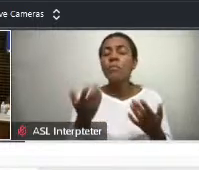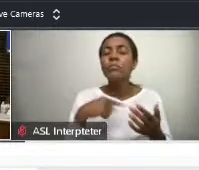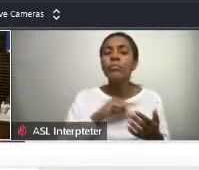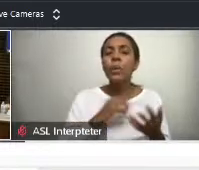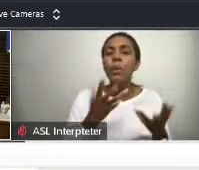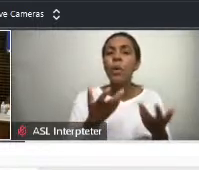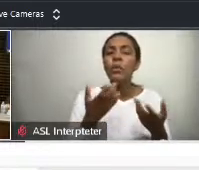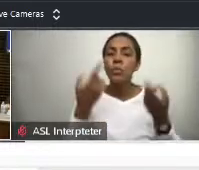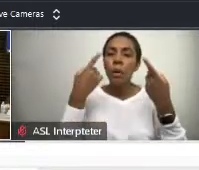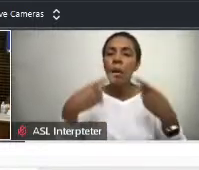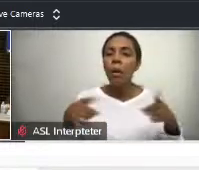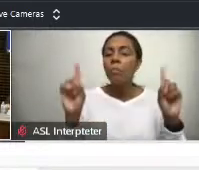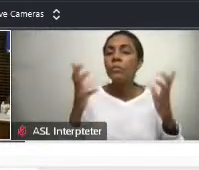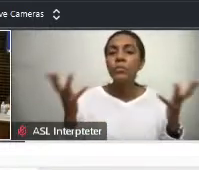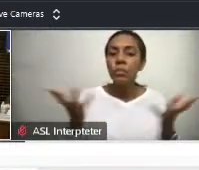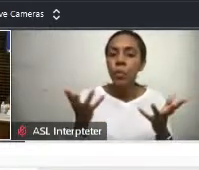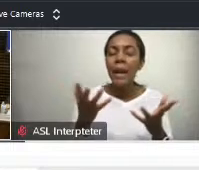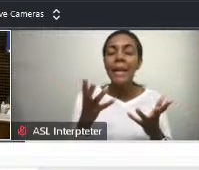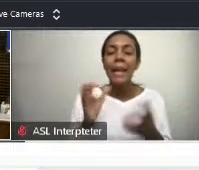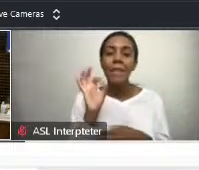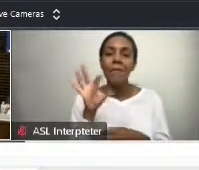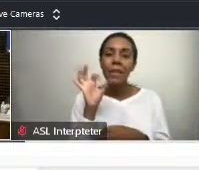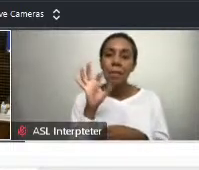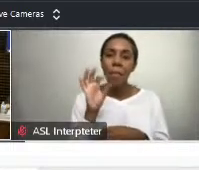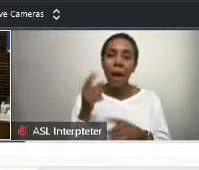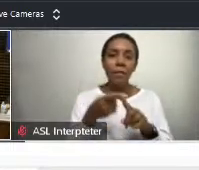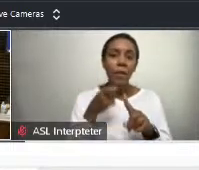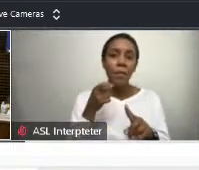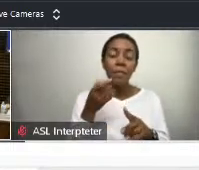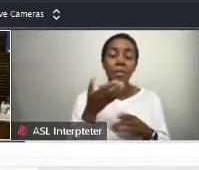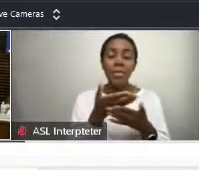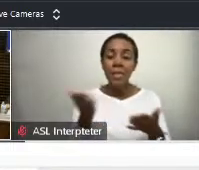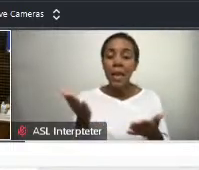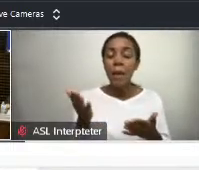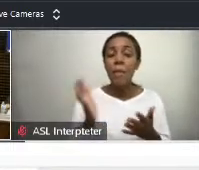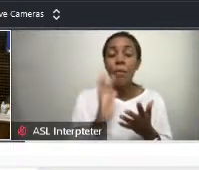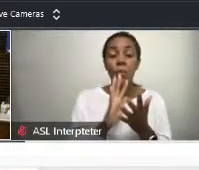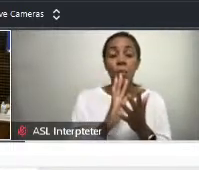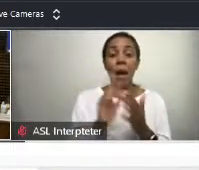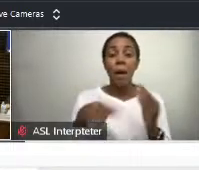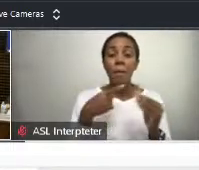back and get the feedback from them to help inform a little bit about this traffic study before there's a final vote before the full body.